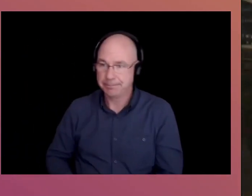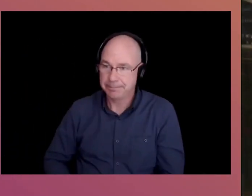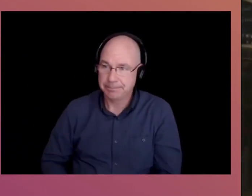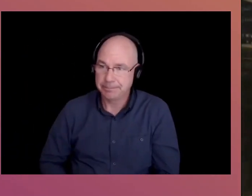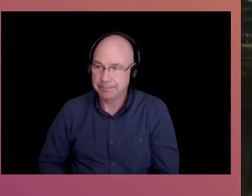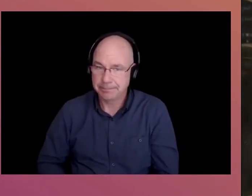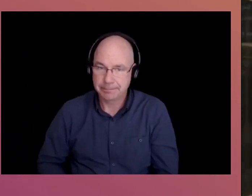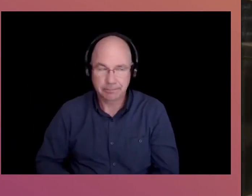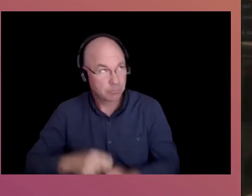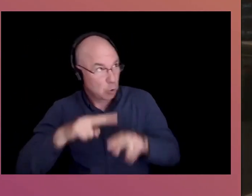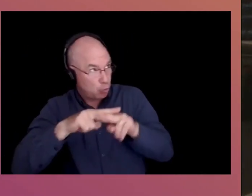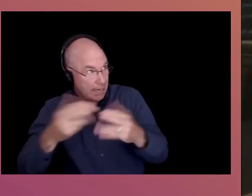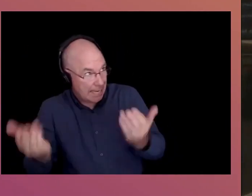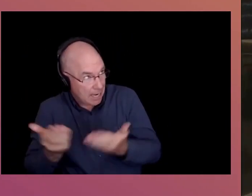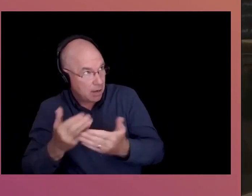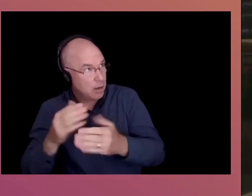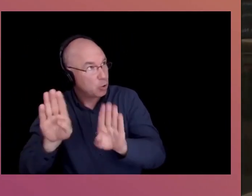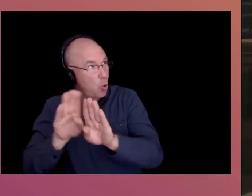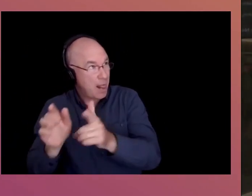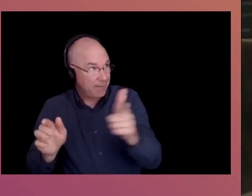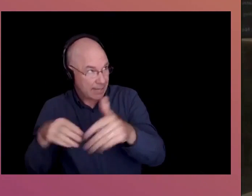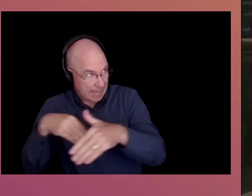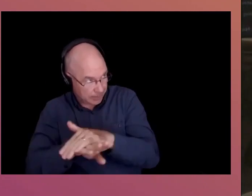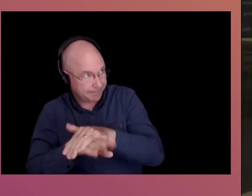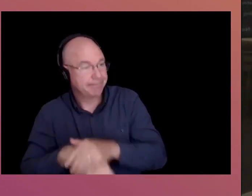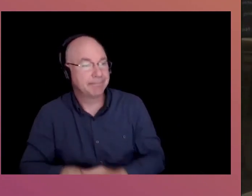Train is here. We are entering the door on the left.